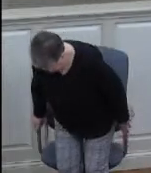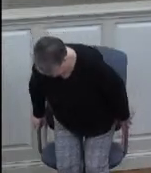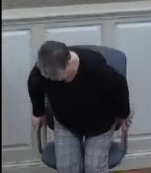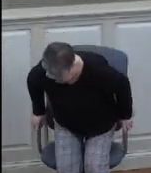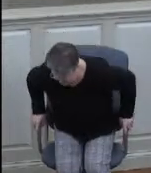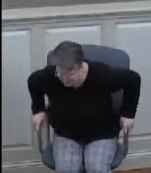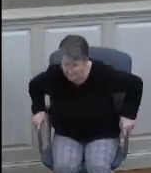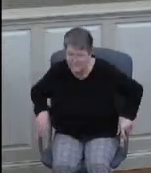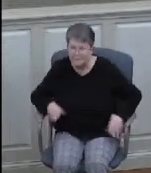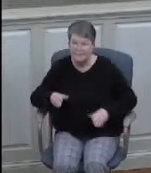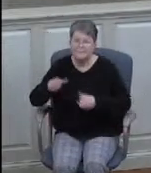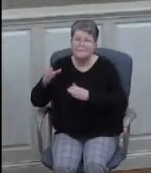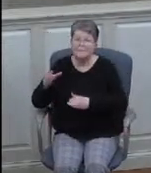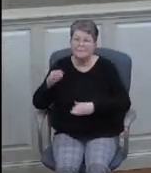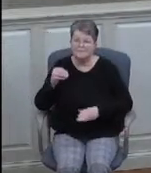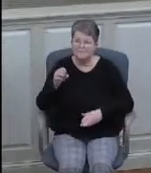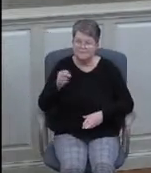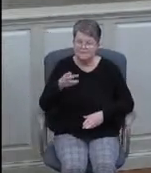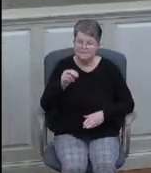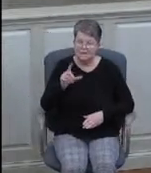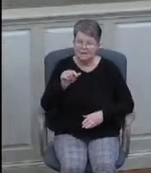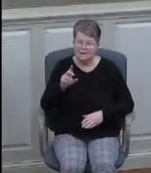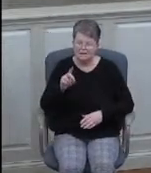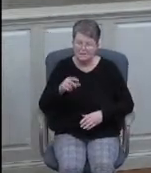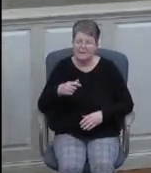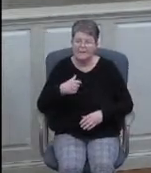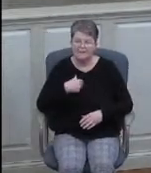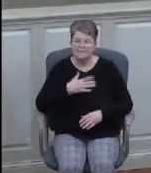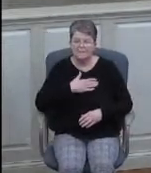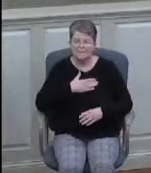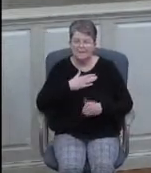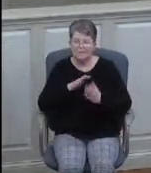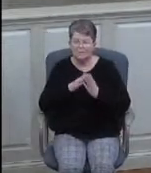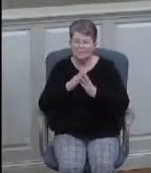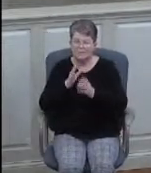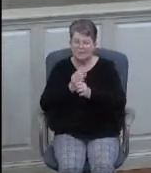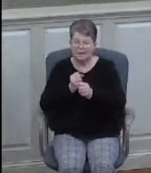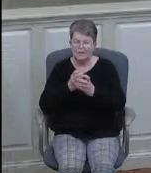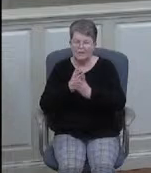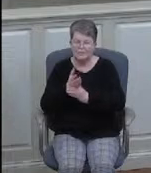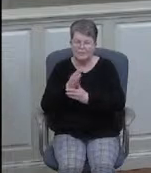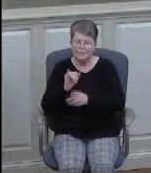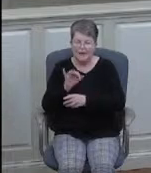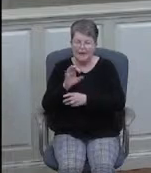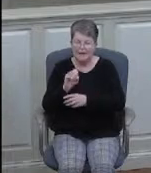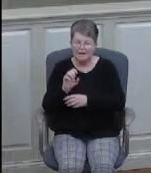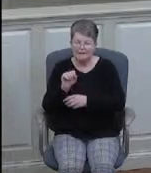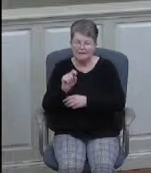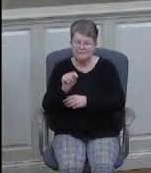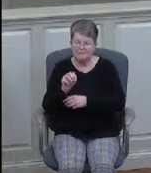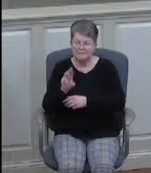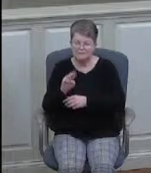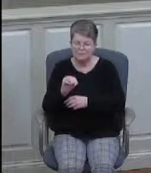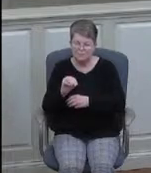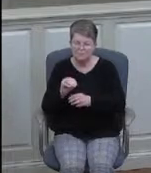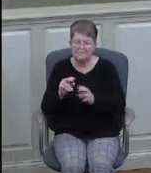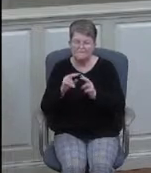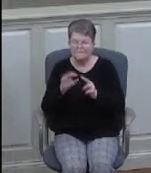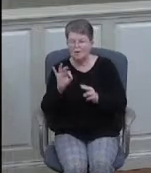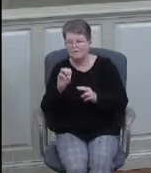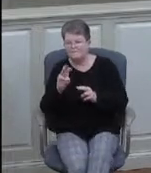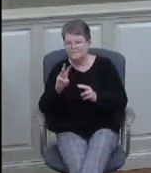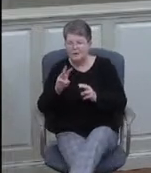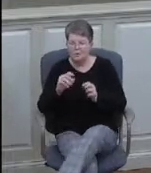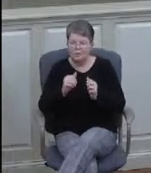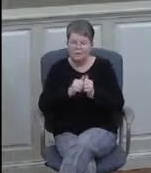I'm glad the community got through the ice storm all right. Yes. Very few without long-term power outages, and